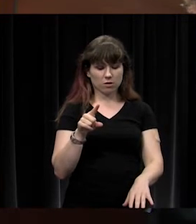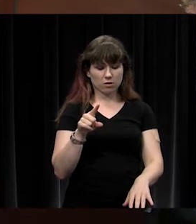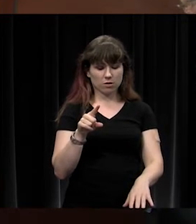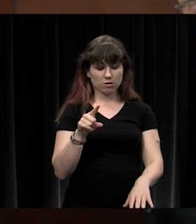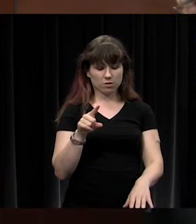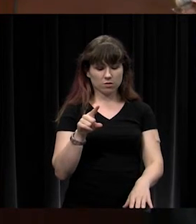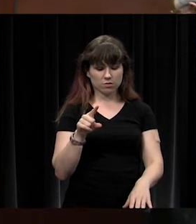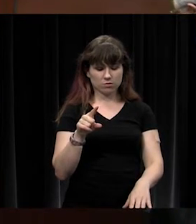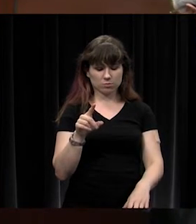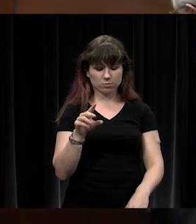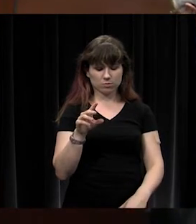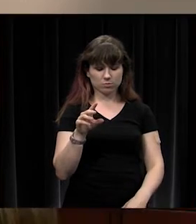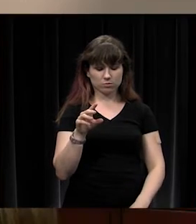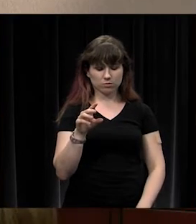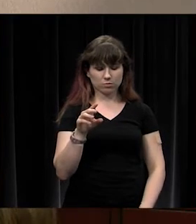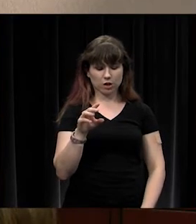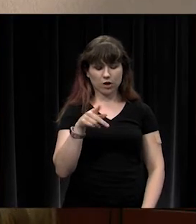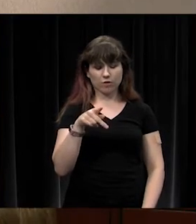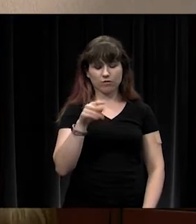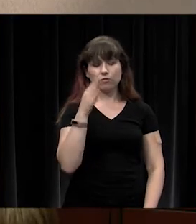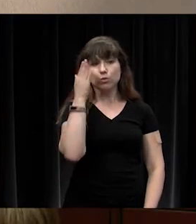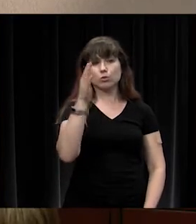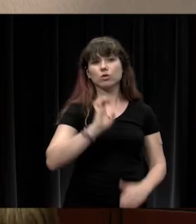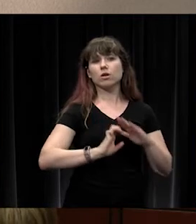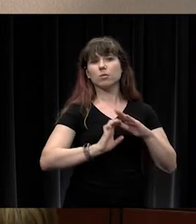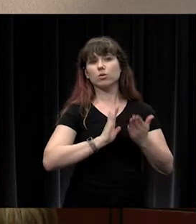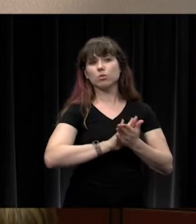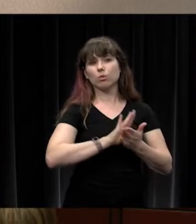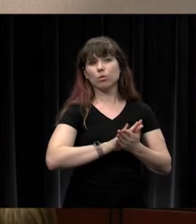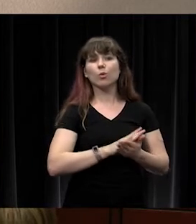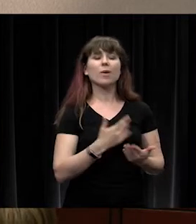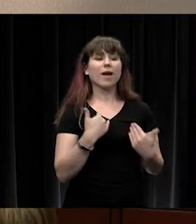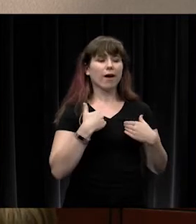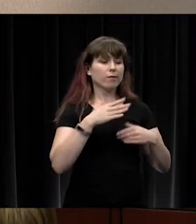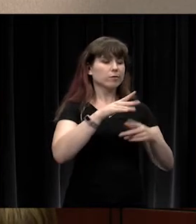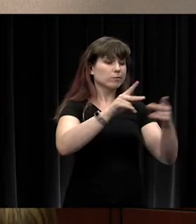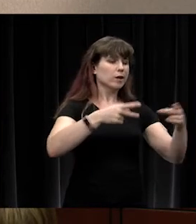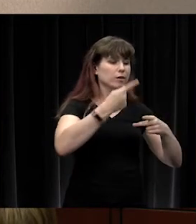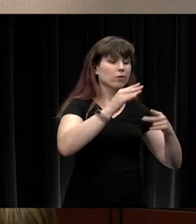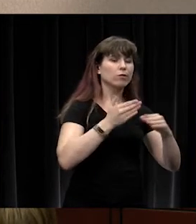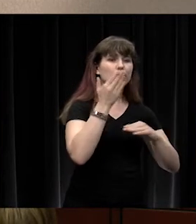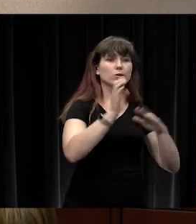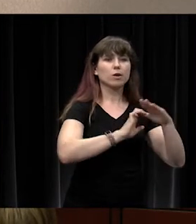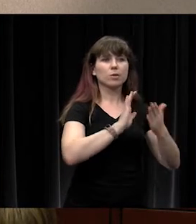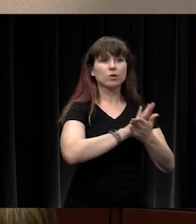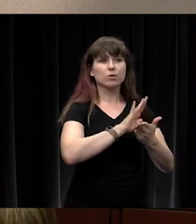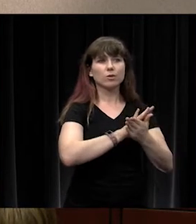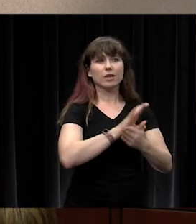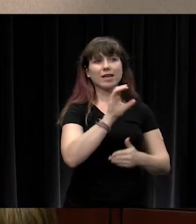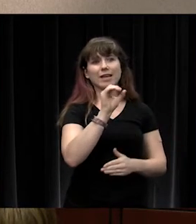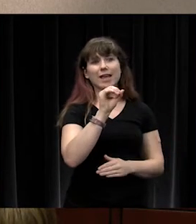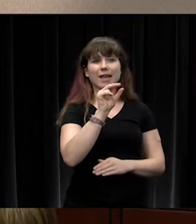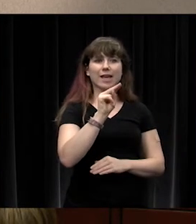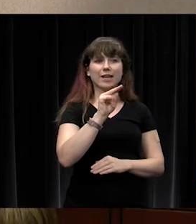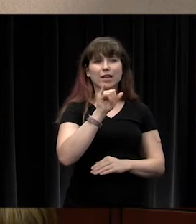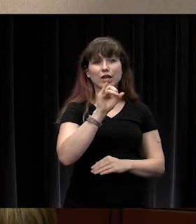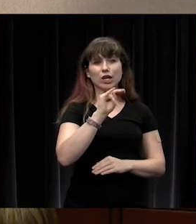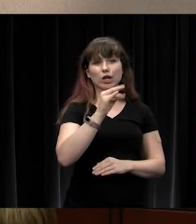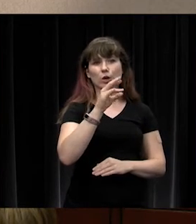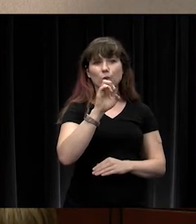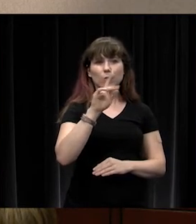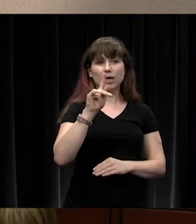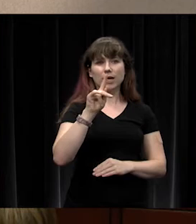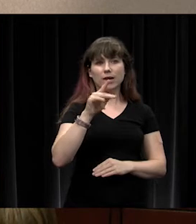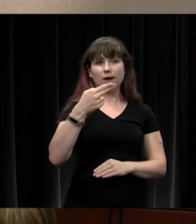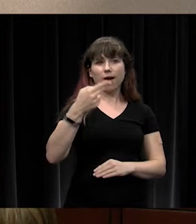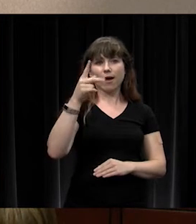can. The school district owns a site for a future elementary school. It's in Canyon Creek Highland. It's up north of K-10, west